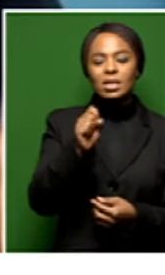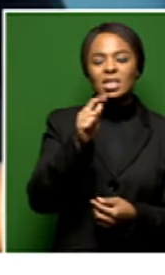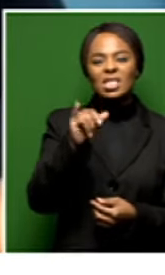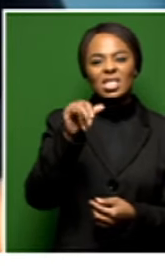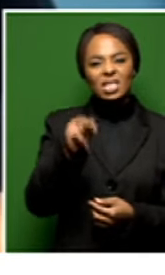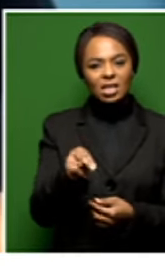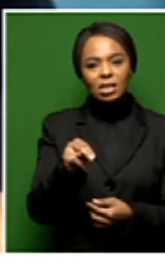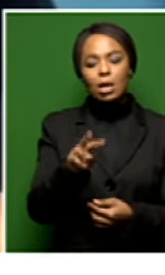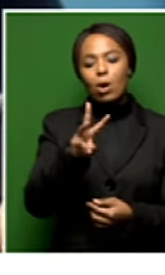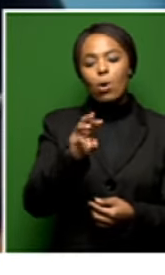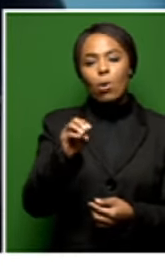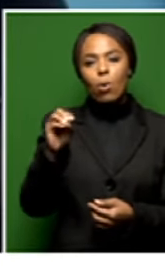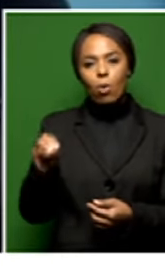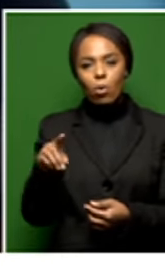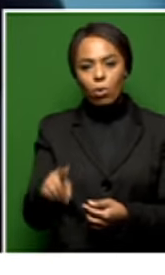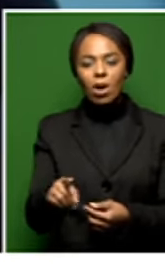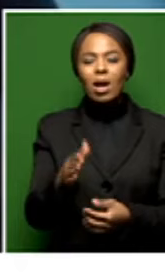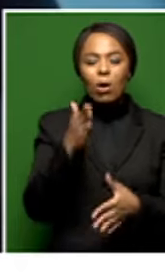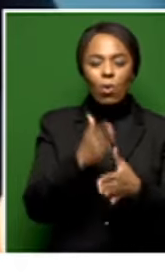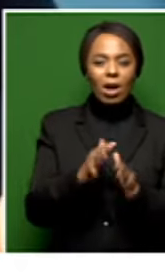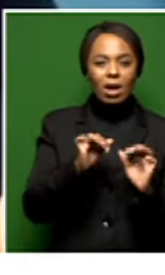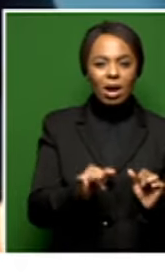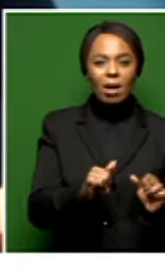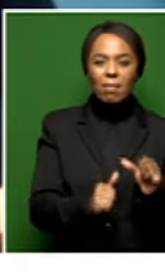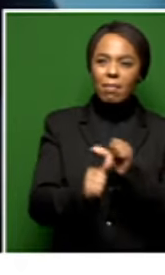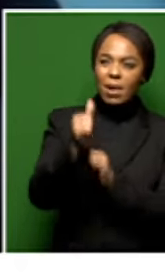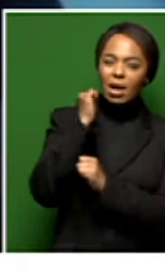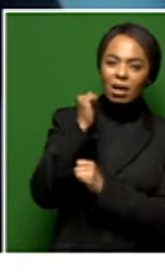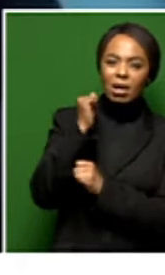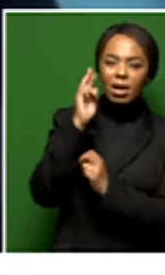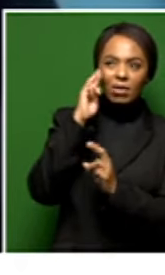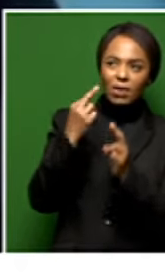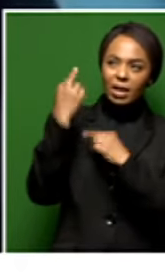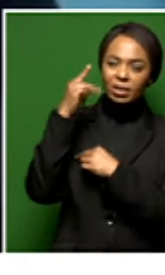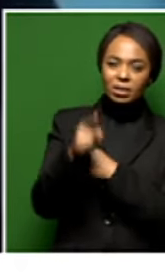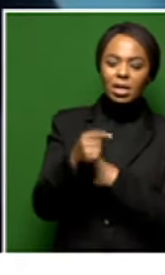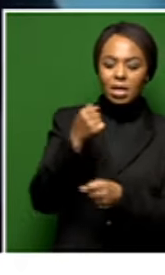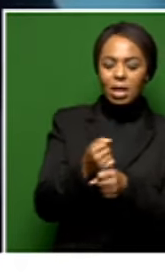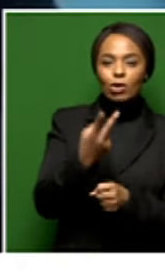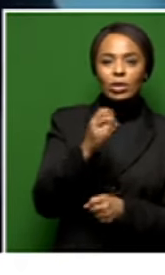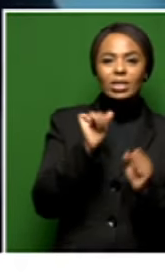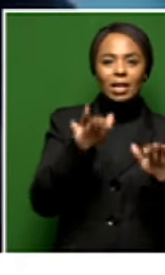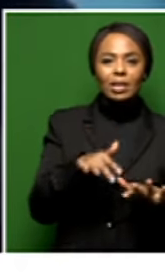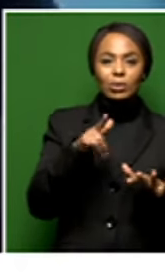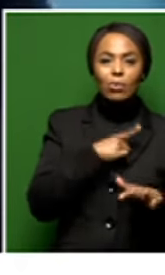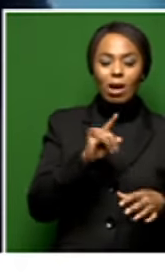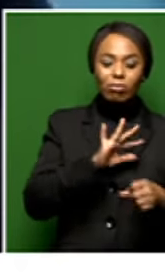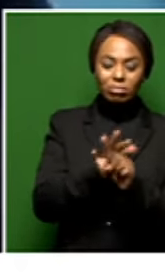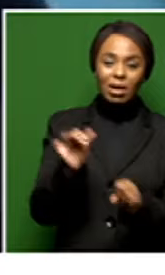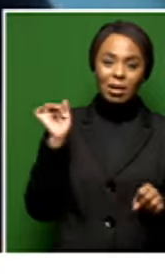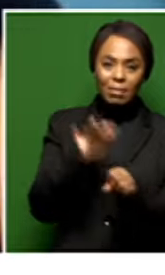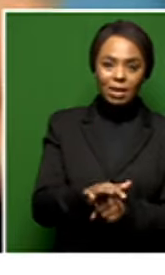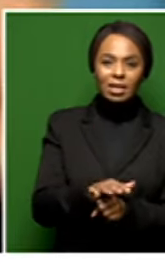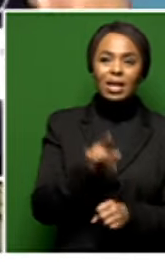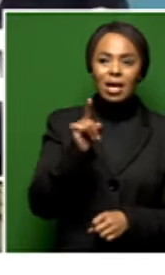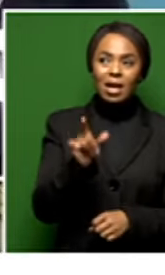this work reflects back again on 2020 and COVID-19. Okay. The work has an interesting title, well,